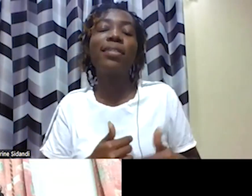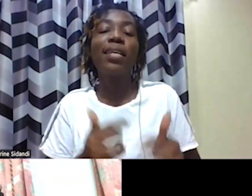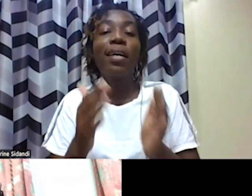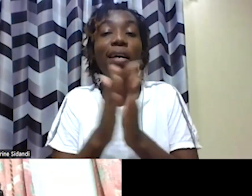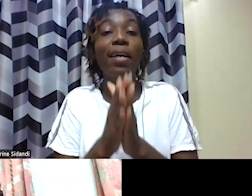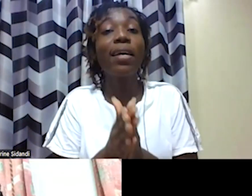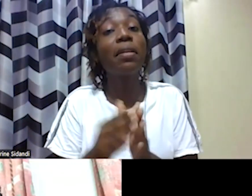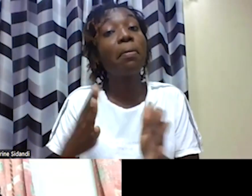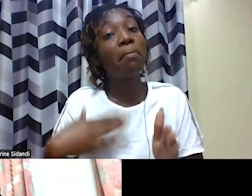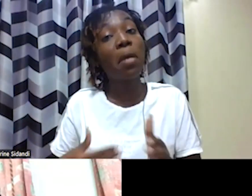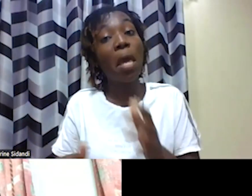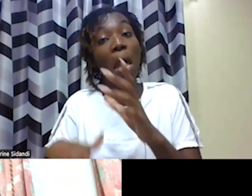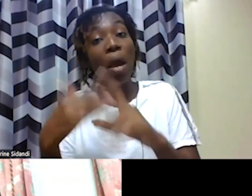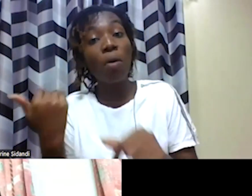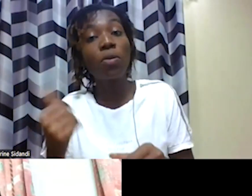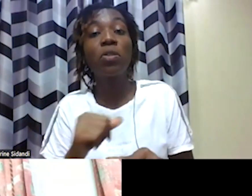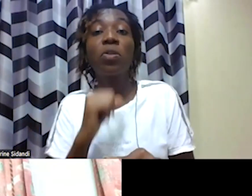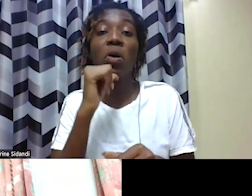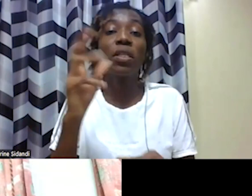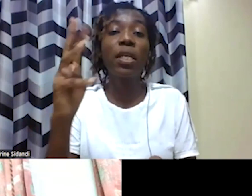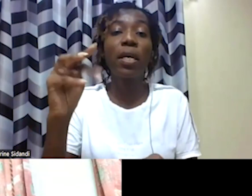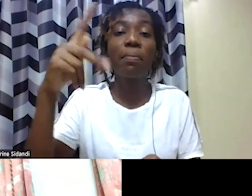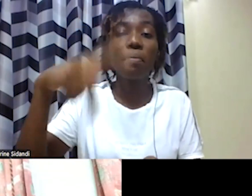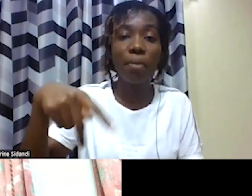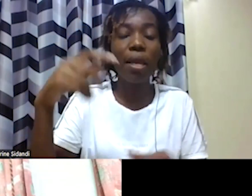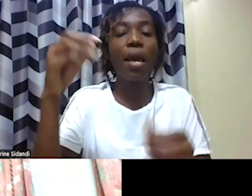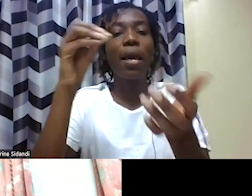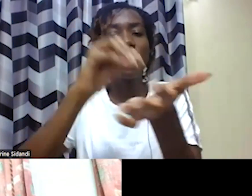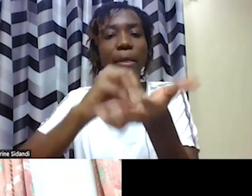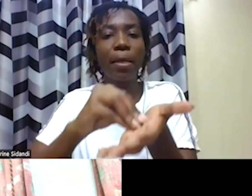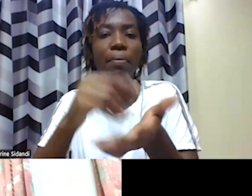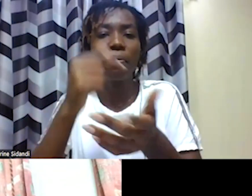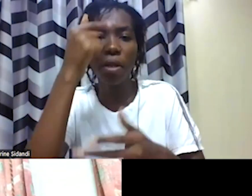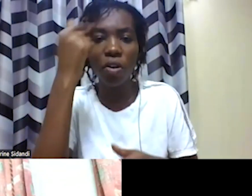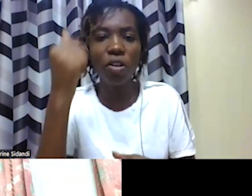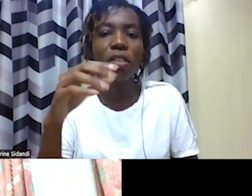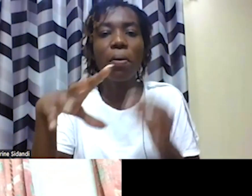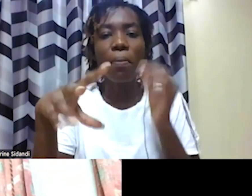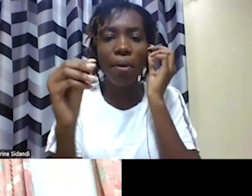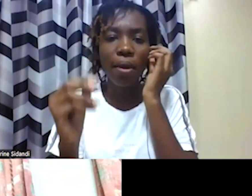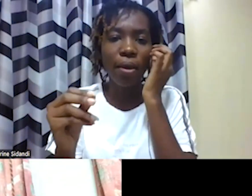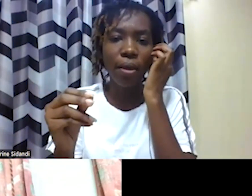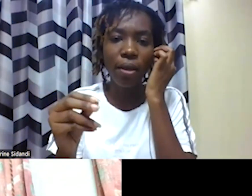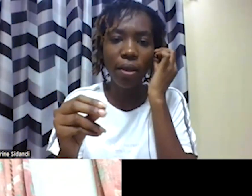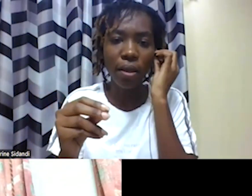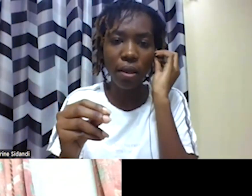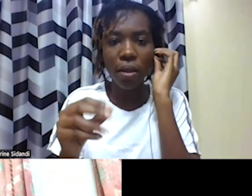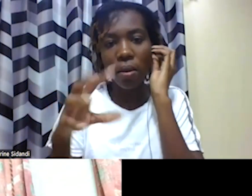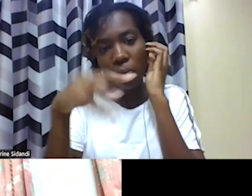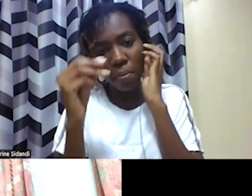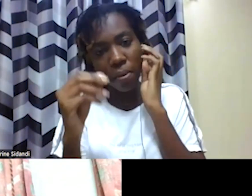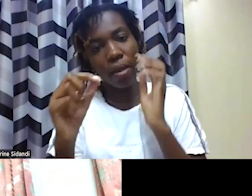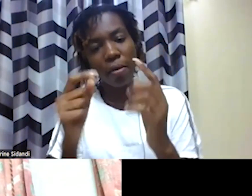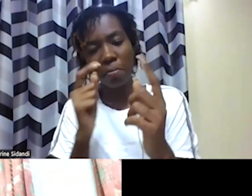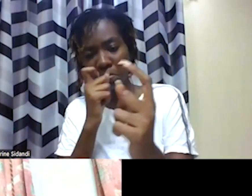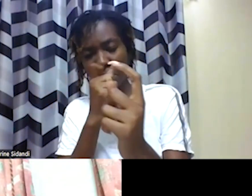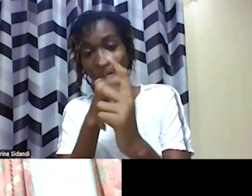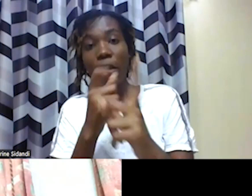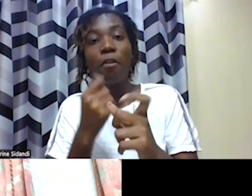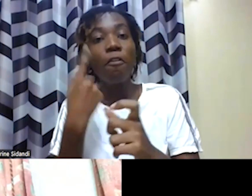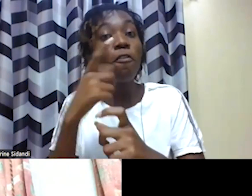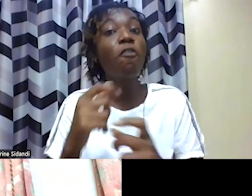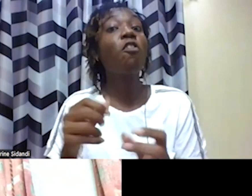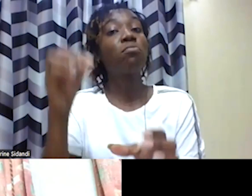as I am away, not their MP anymore, because they took the bullet to elect